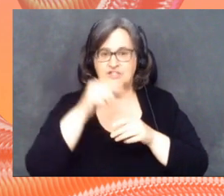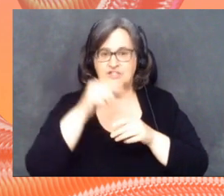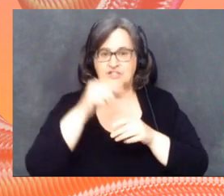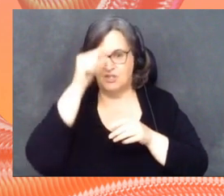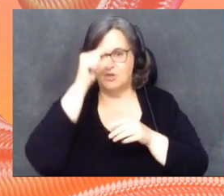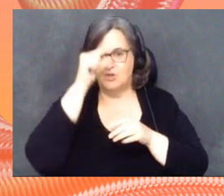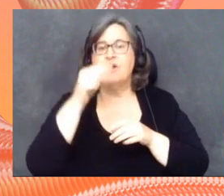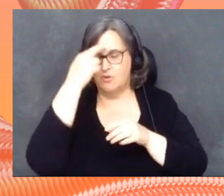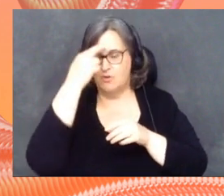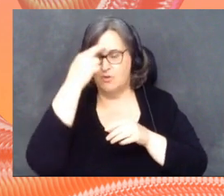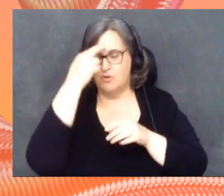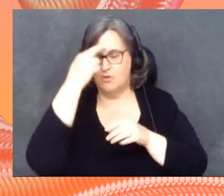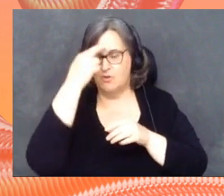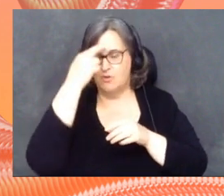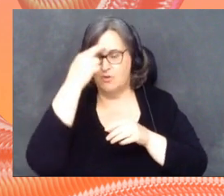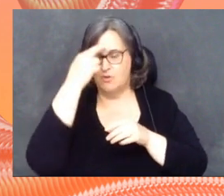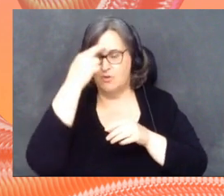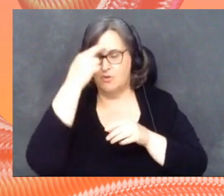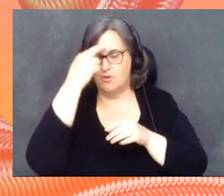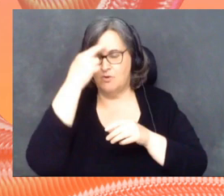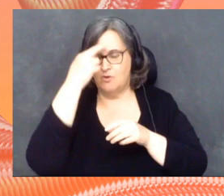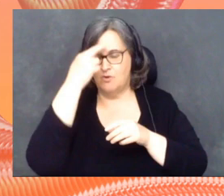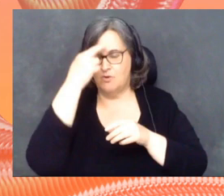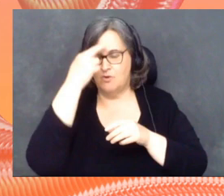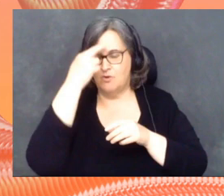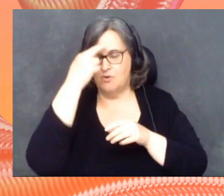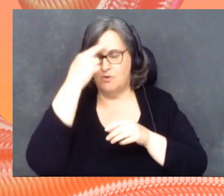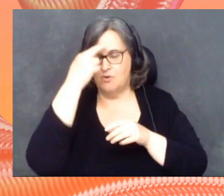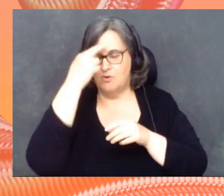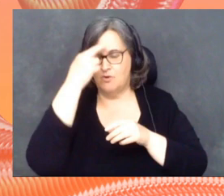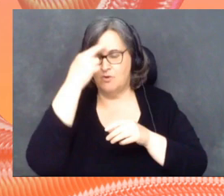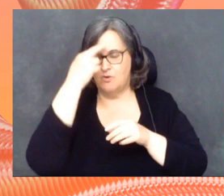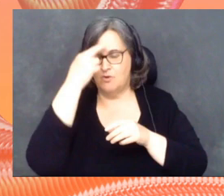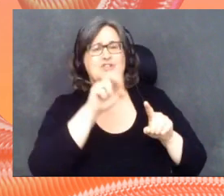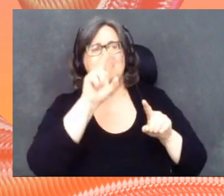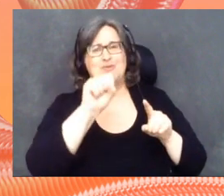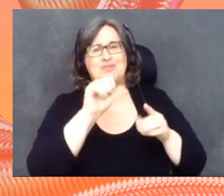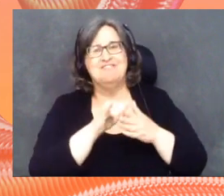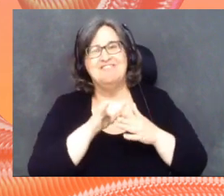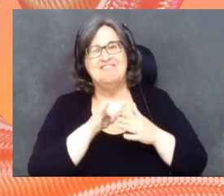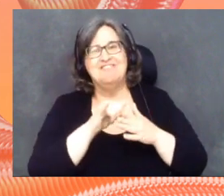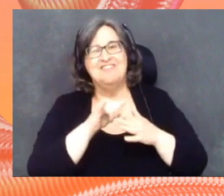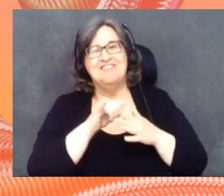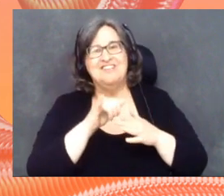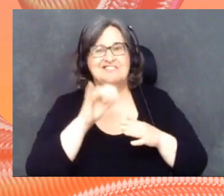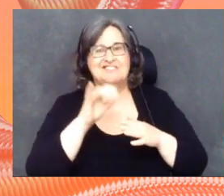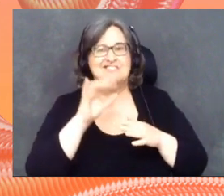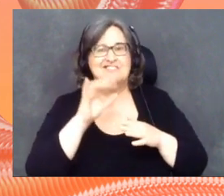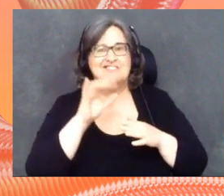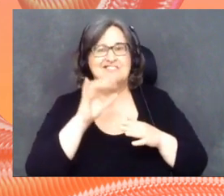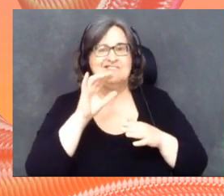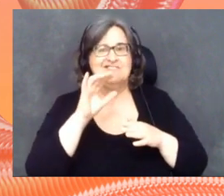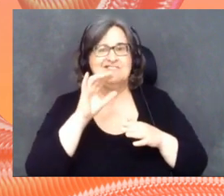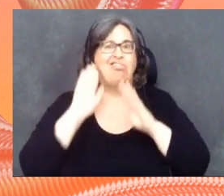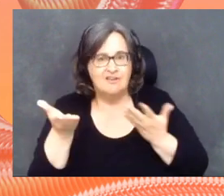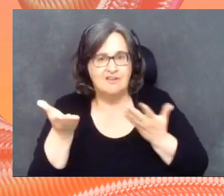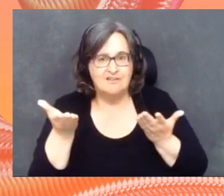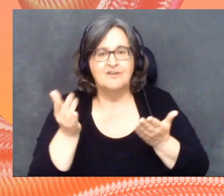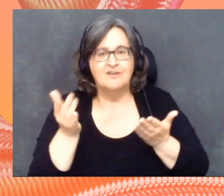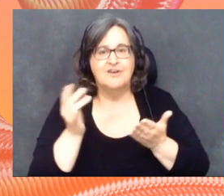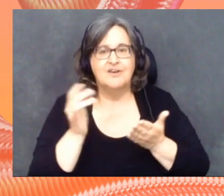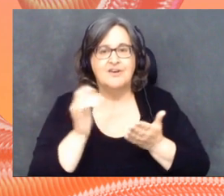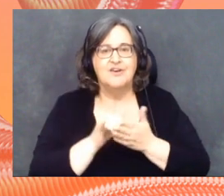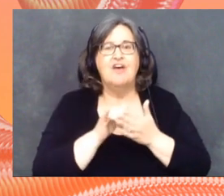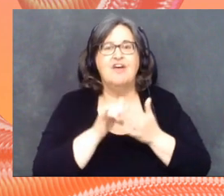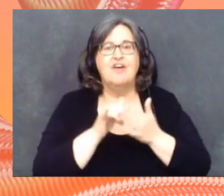She springs forth from the head of Zeus. But that's a whole patriarchal kind of bullshit thing of the fact that the patriarchy